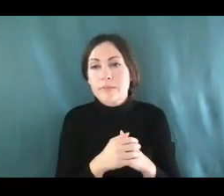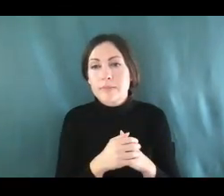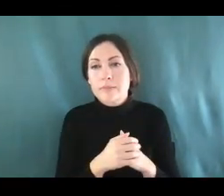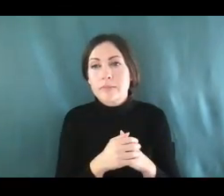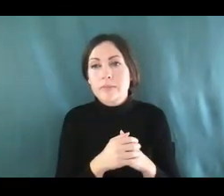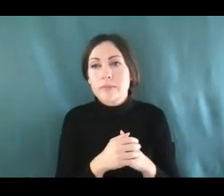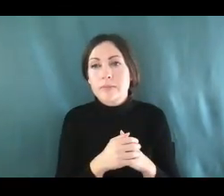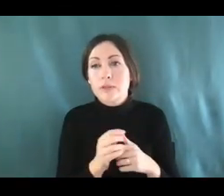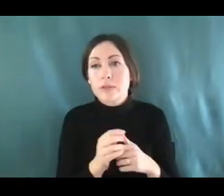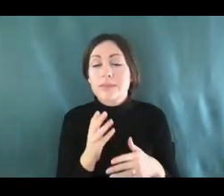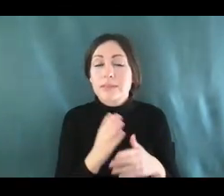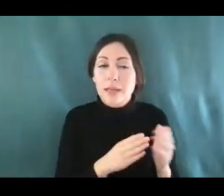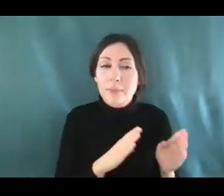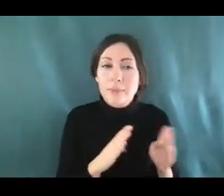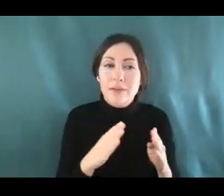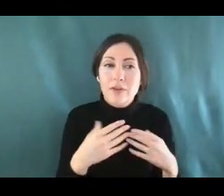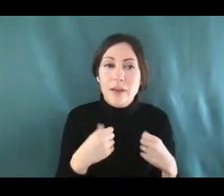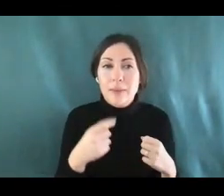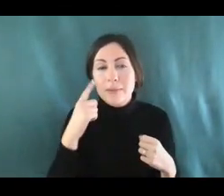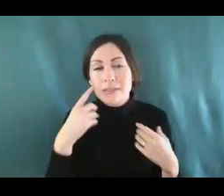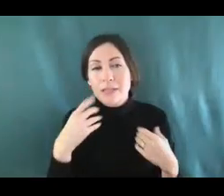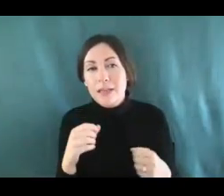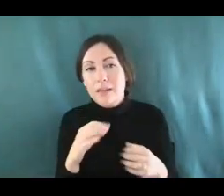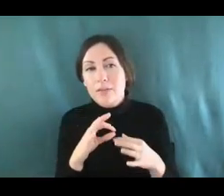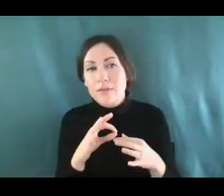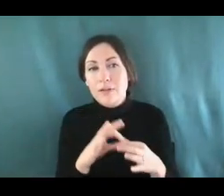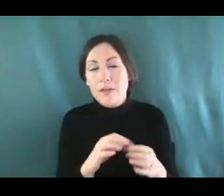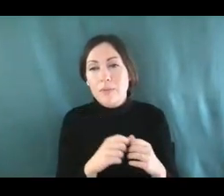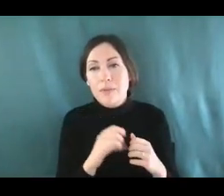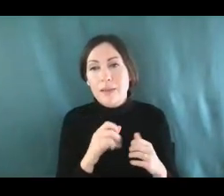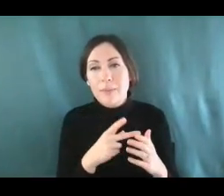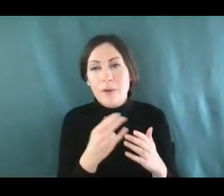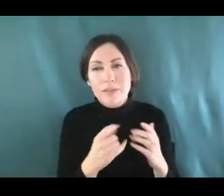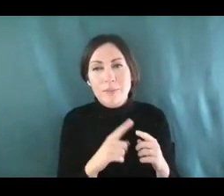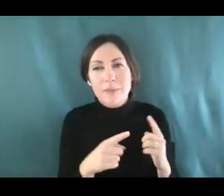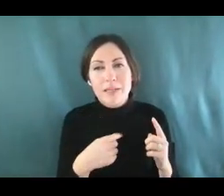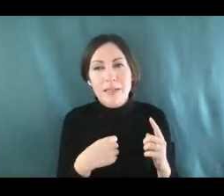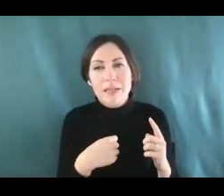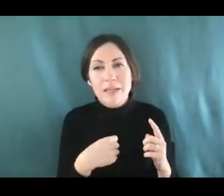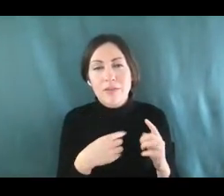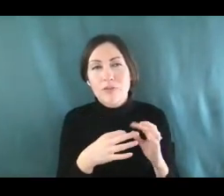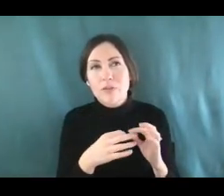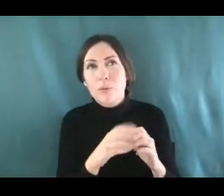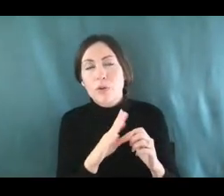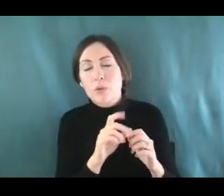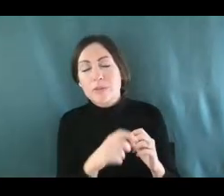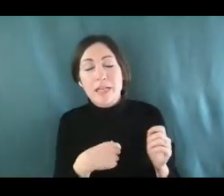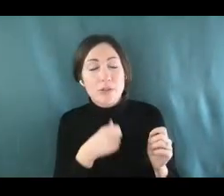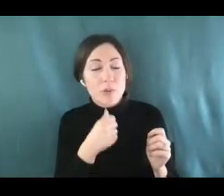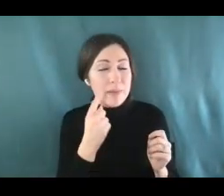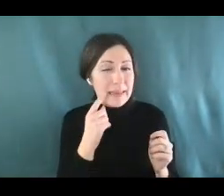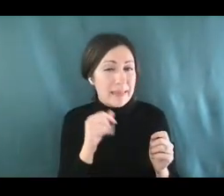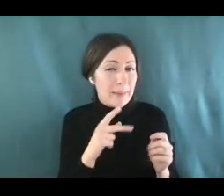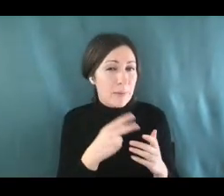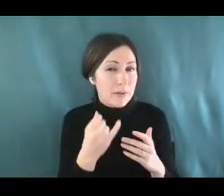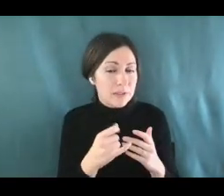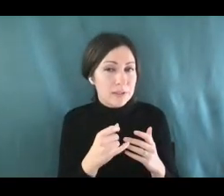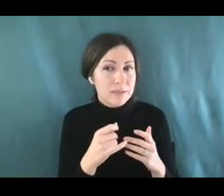there's some behavioral health, mental health components to that, but I wouldn't quite, regarding your question, I don't know if I would say that it